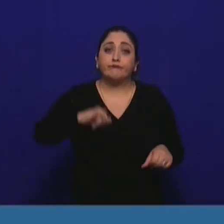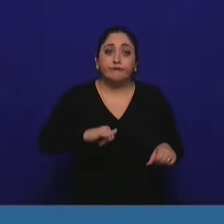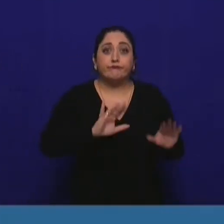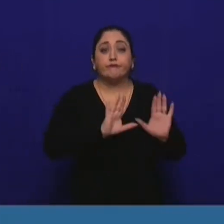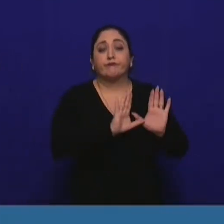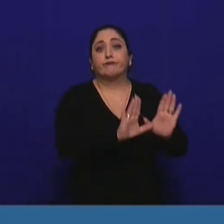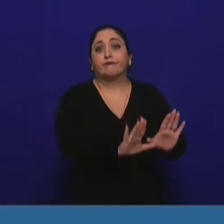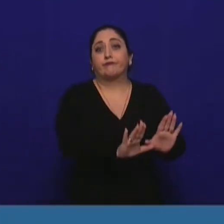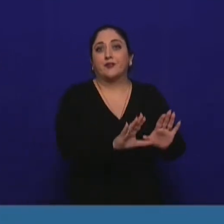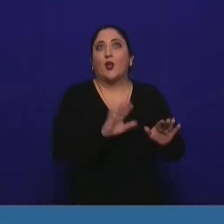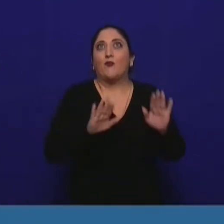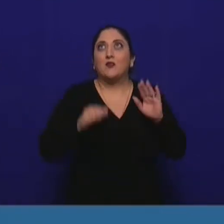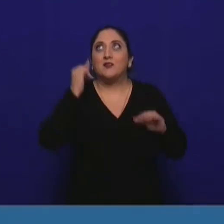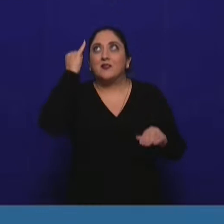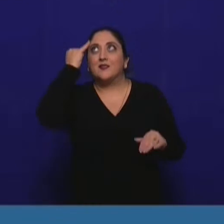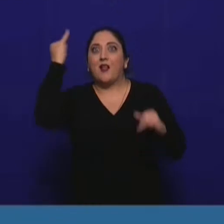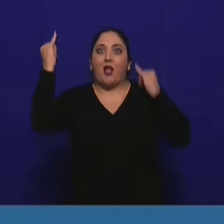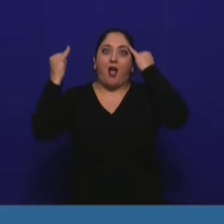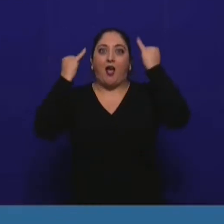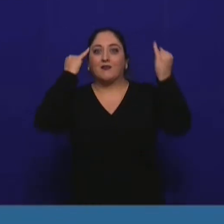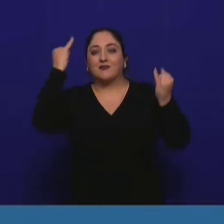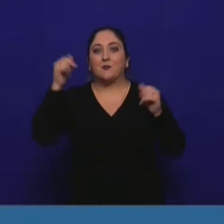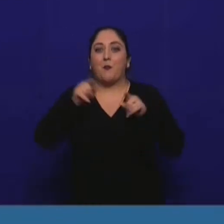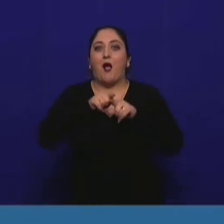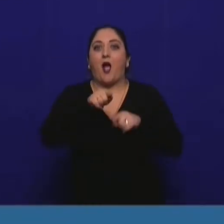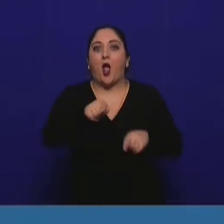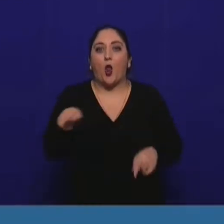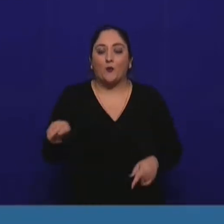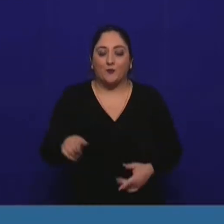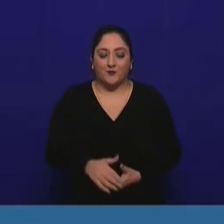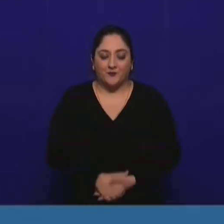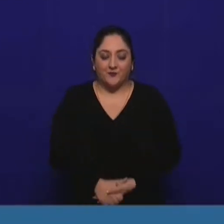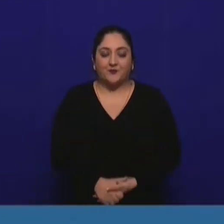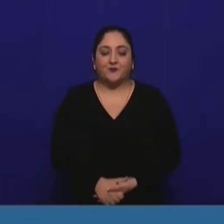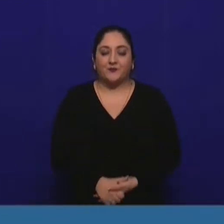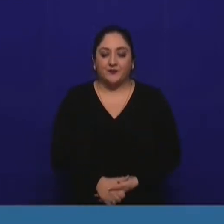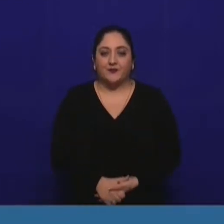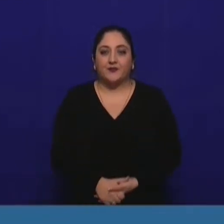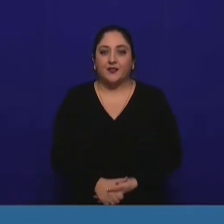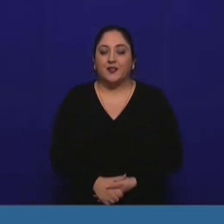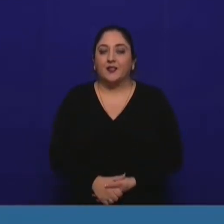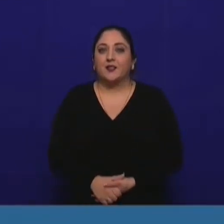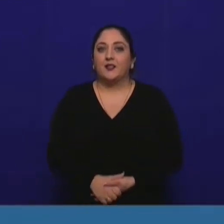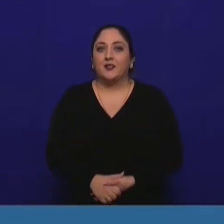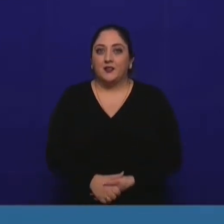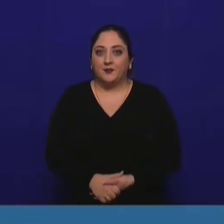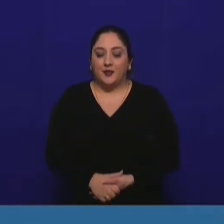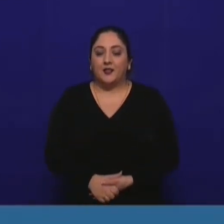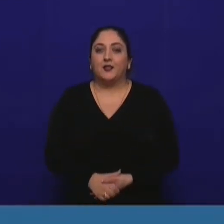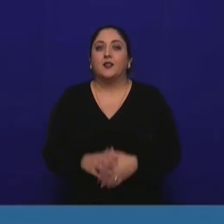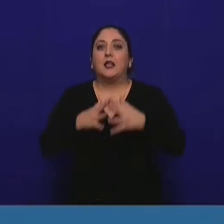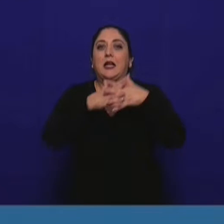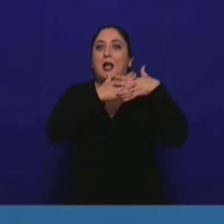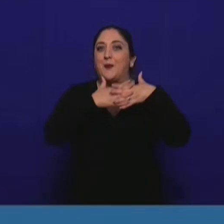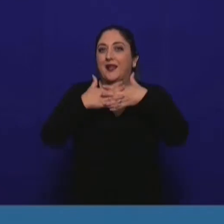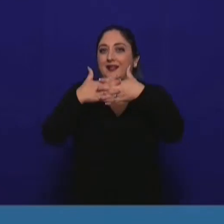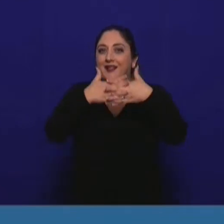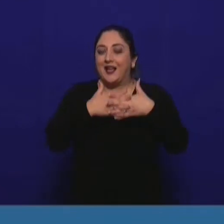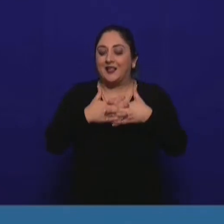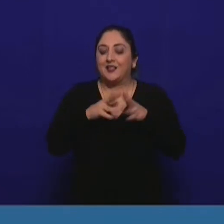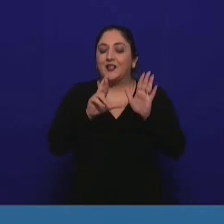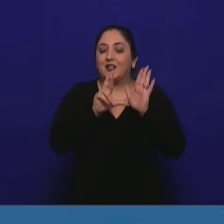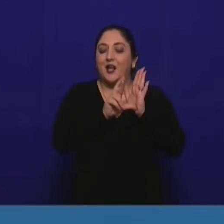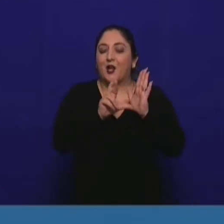il-pajjiż. Grazzi ħafna. Grazzi. Iva, infatti l-Amerikani CDC ukoll ħarġet lini gwida biex dawk il-persuni